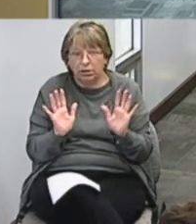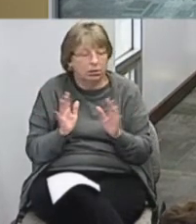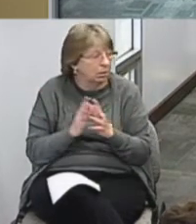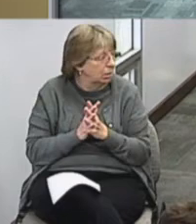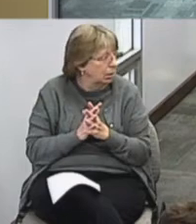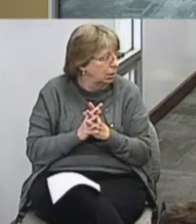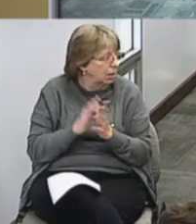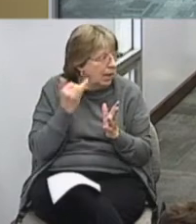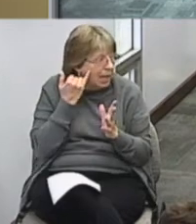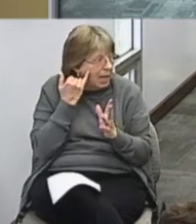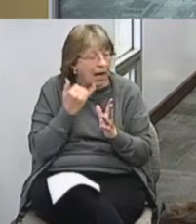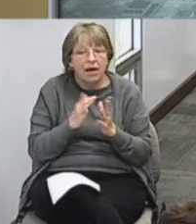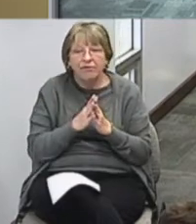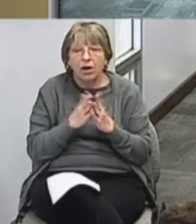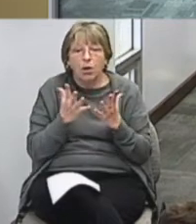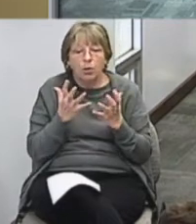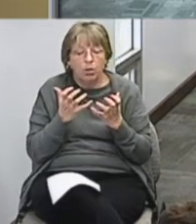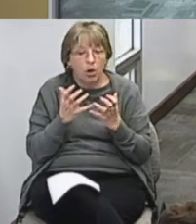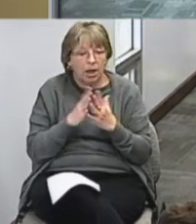if we're going to